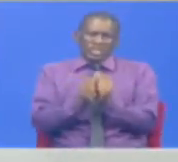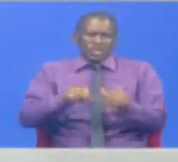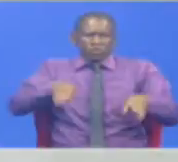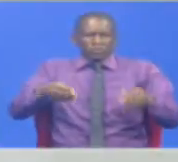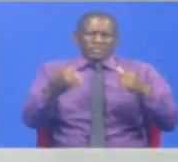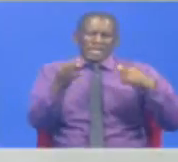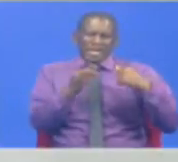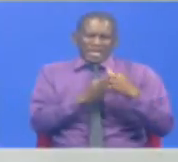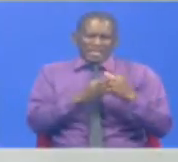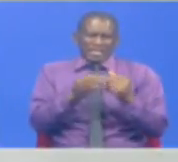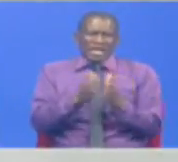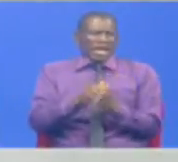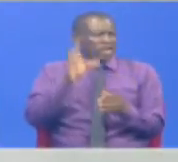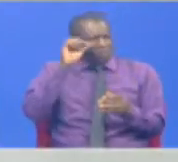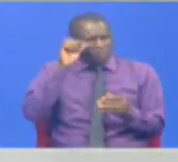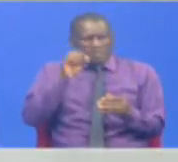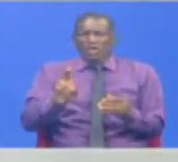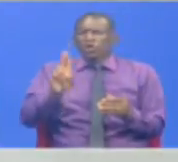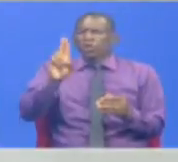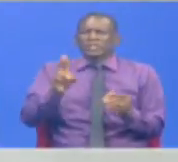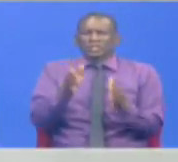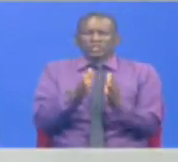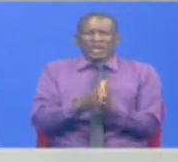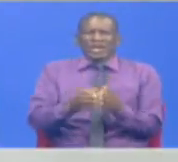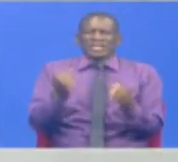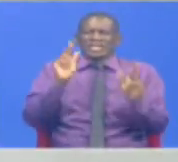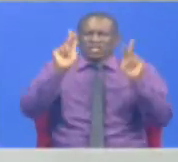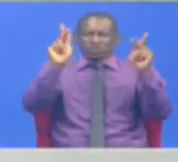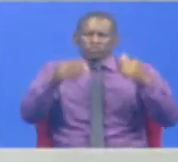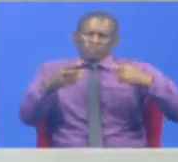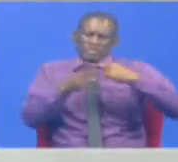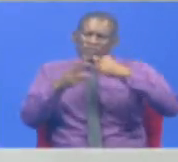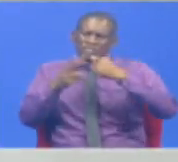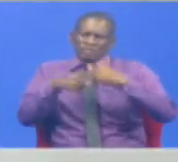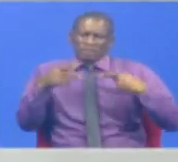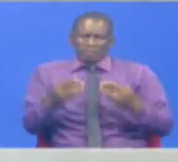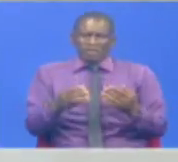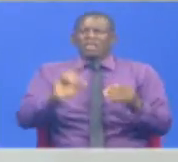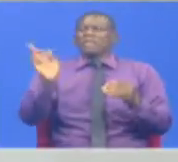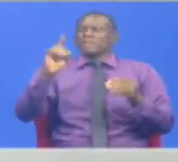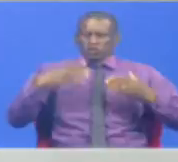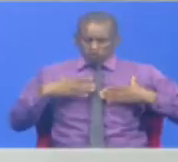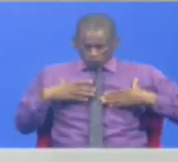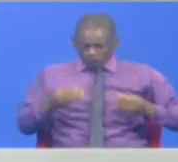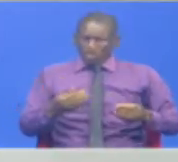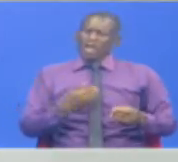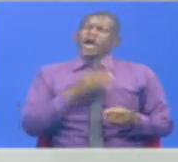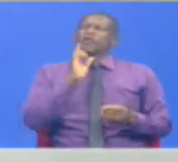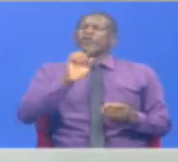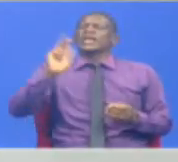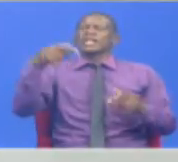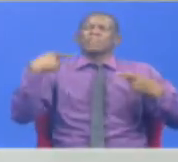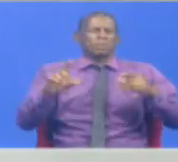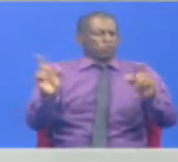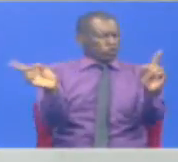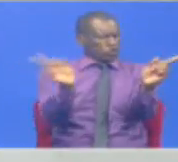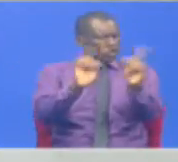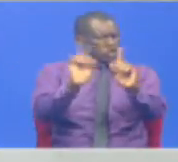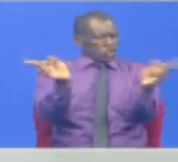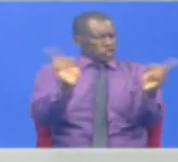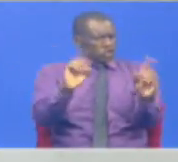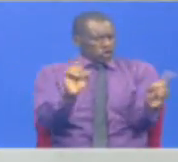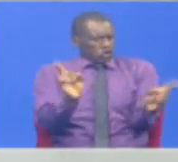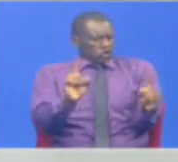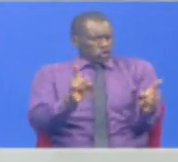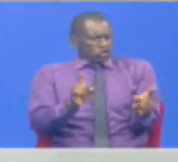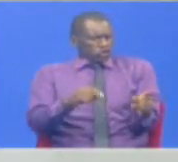8, and Mombasa, Uasin Gishu and Kisumu 7. The Ministry of Health has warned Kenyans not to let their guard